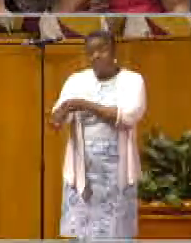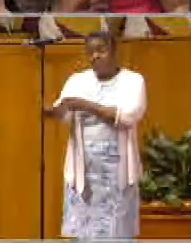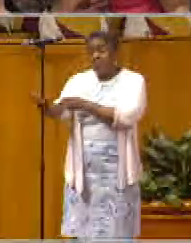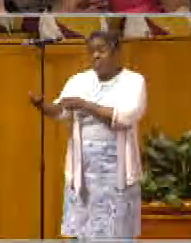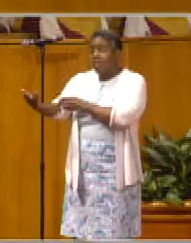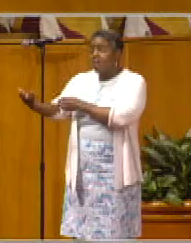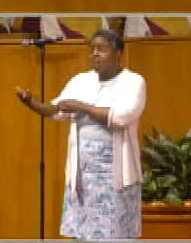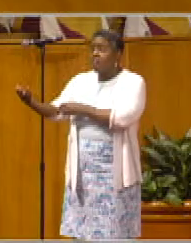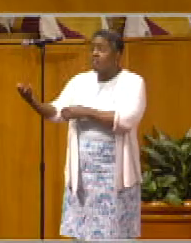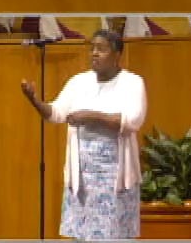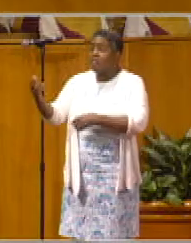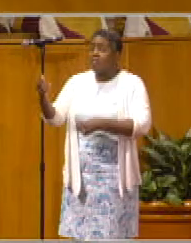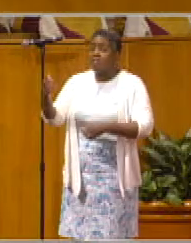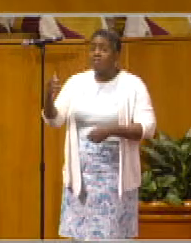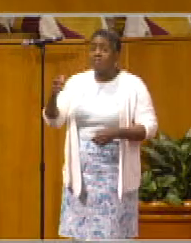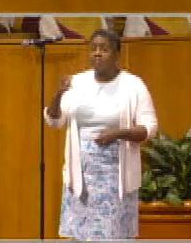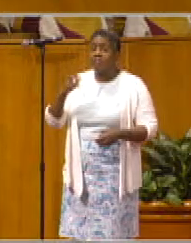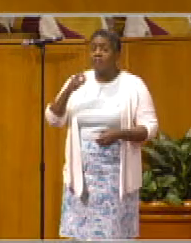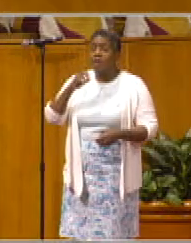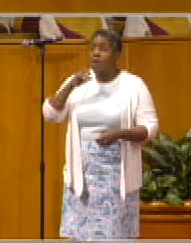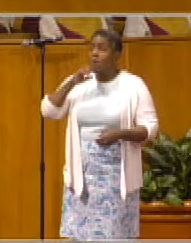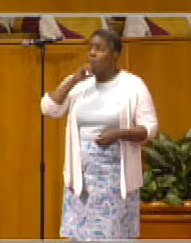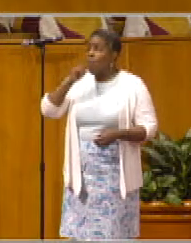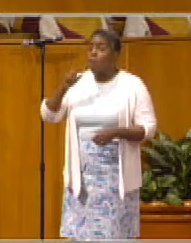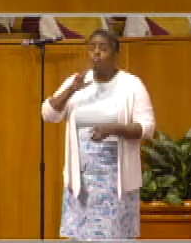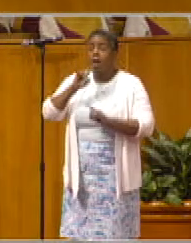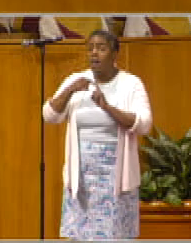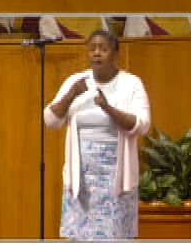And you don't come to Alfred Street on cutbacks.